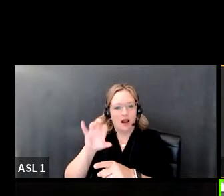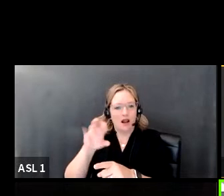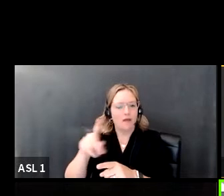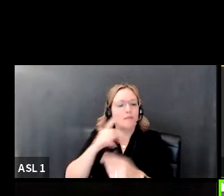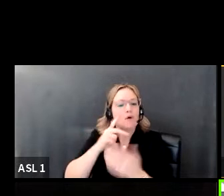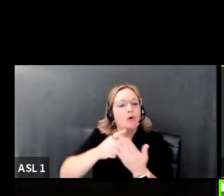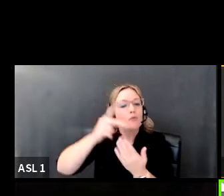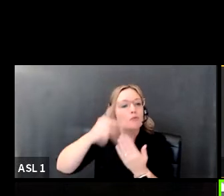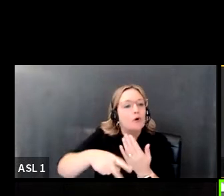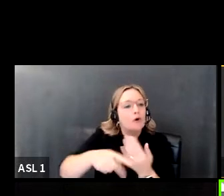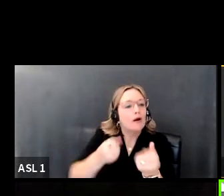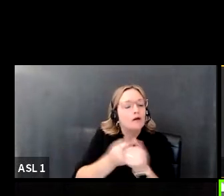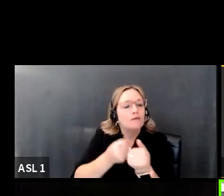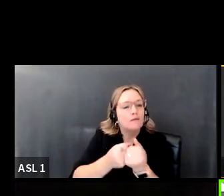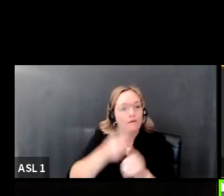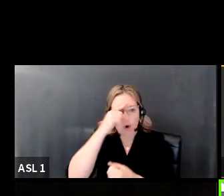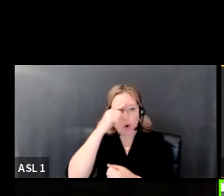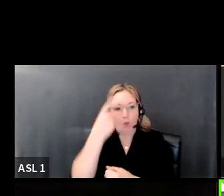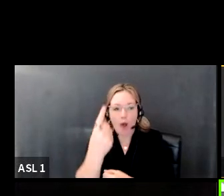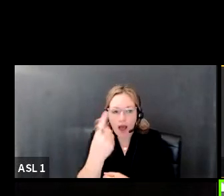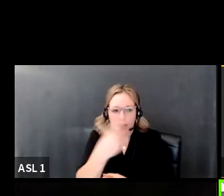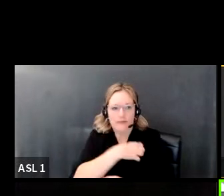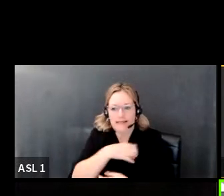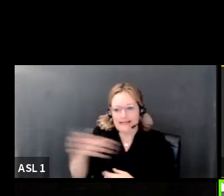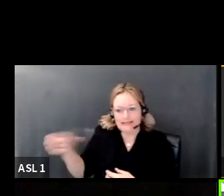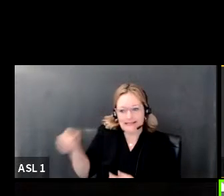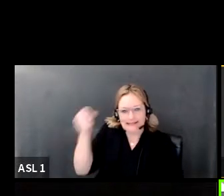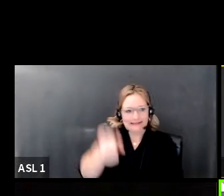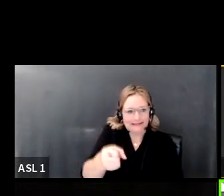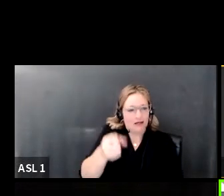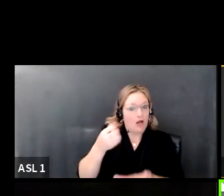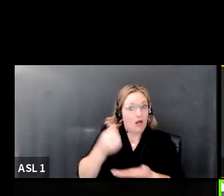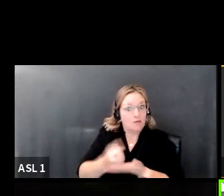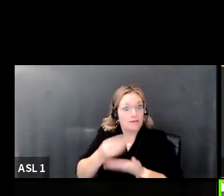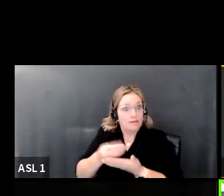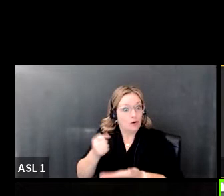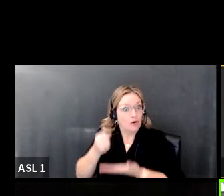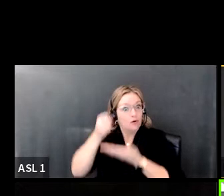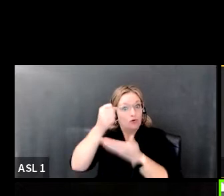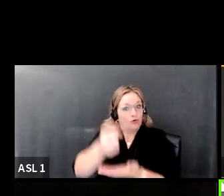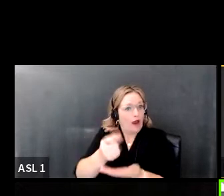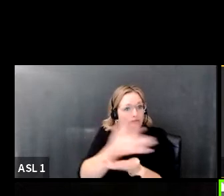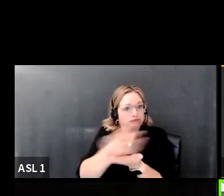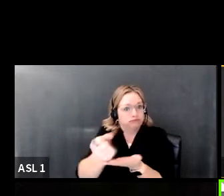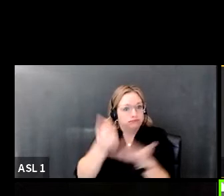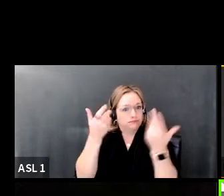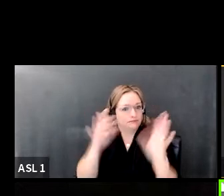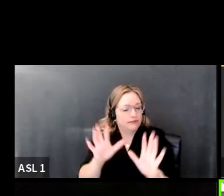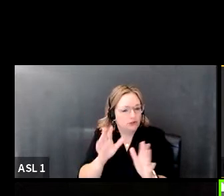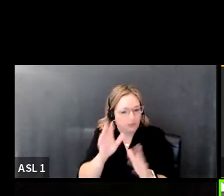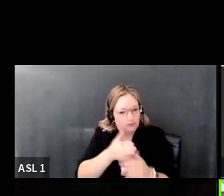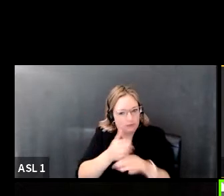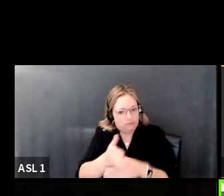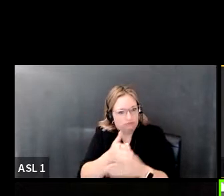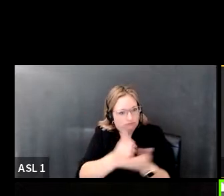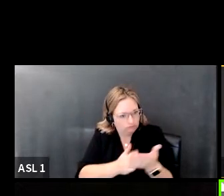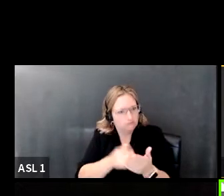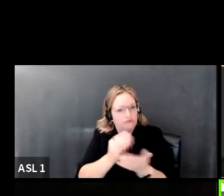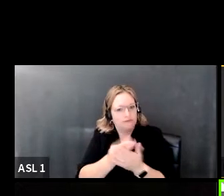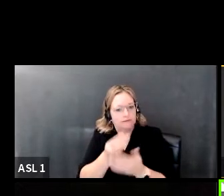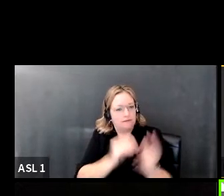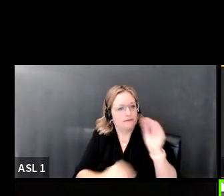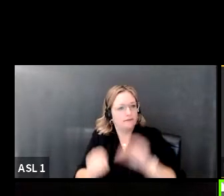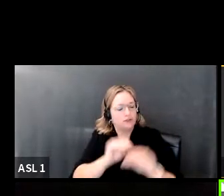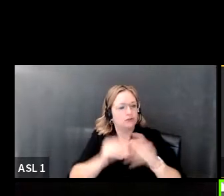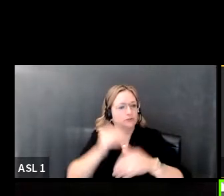officer um so that money is gone that was a pressure that we had to relieve as part of the overall budgeting process um